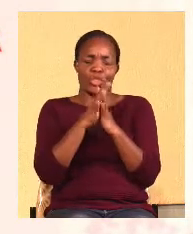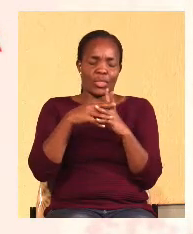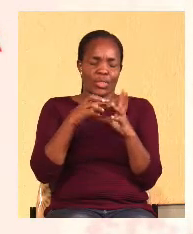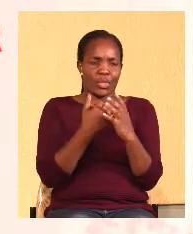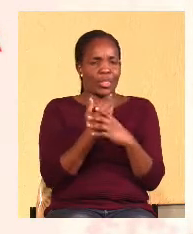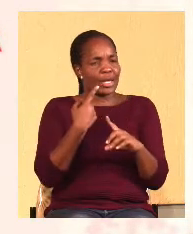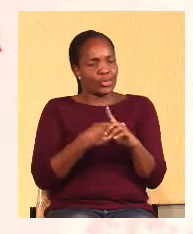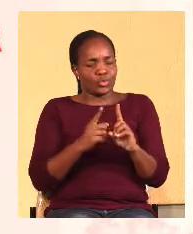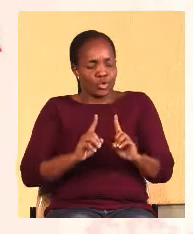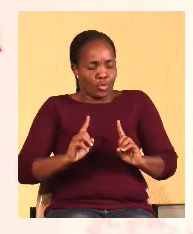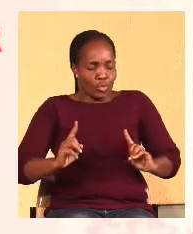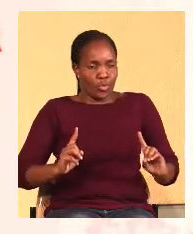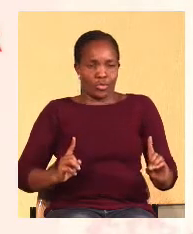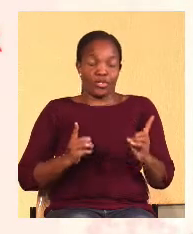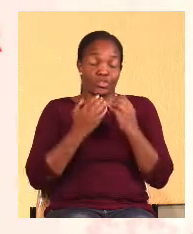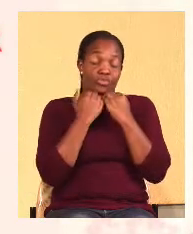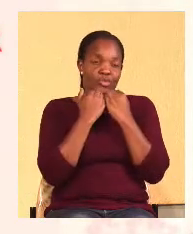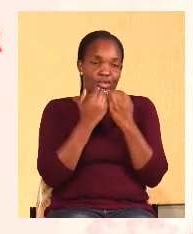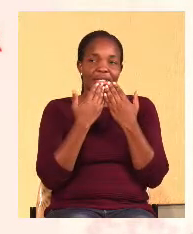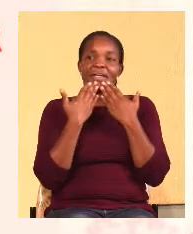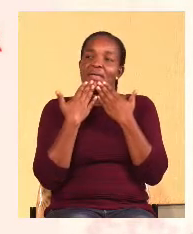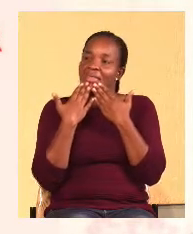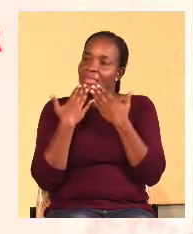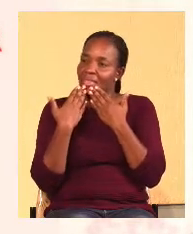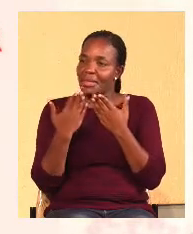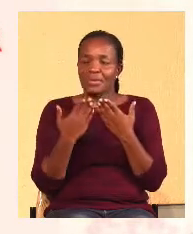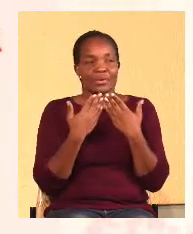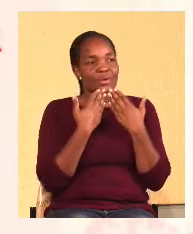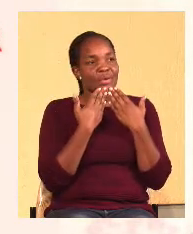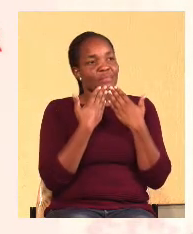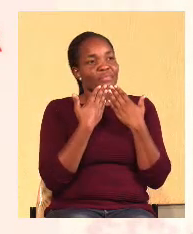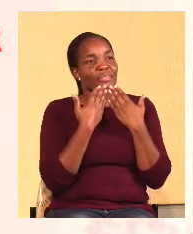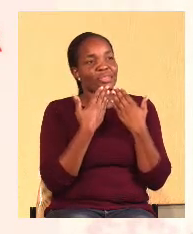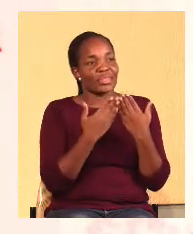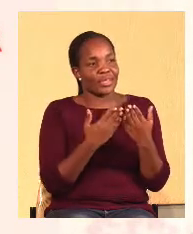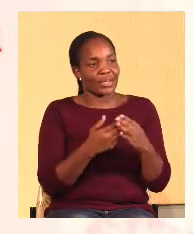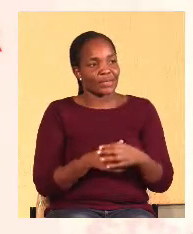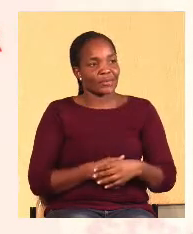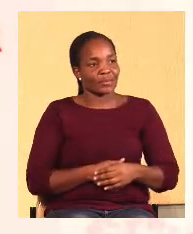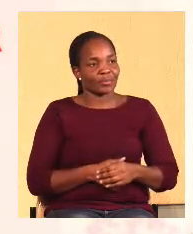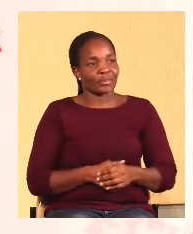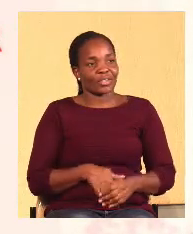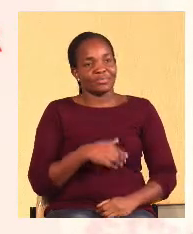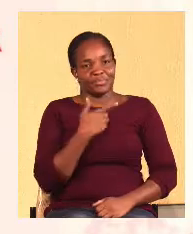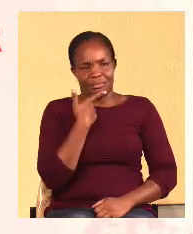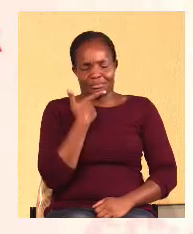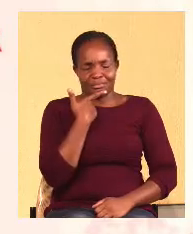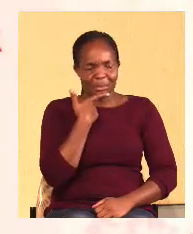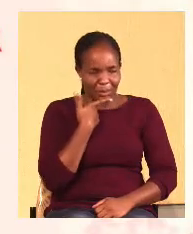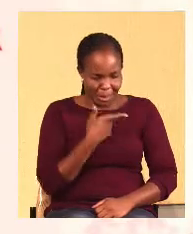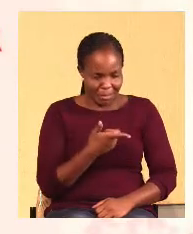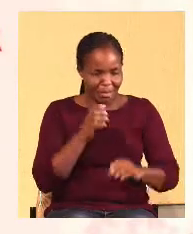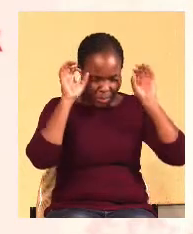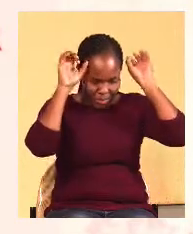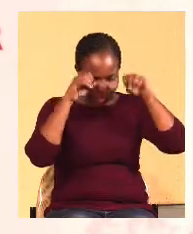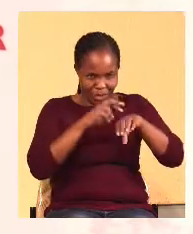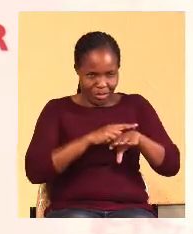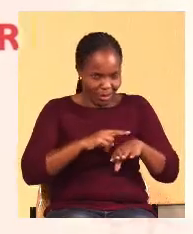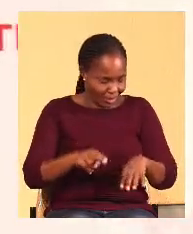practice social distancing. Thank you very much, and as they say in Oshihero, okuhepa. Thank you so much. Thank you.